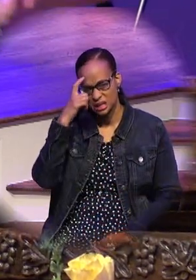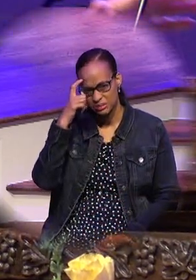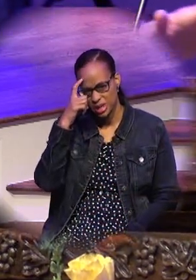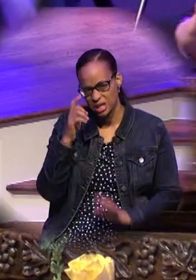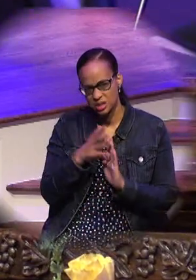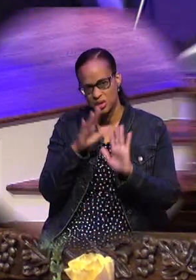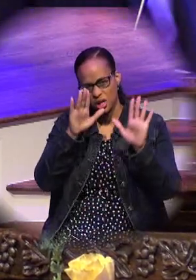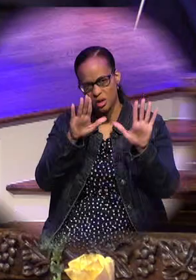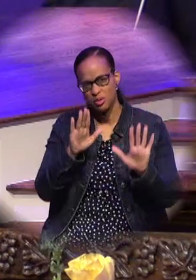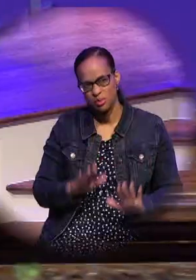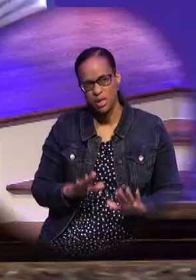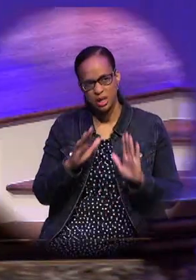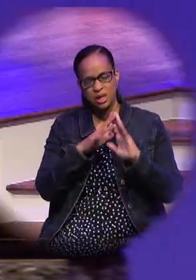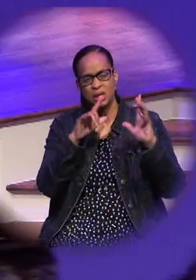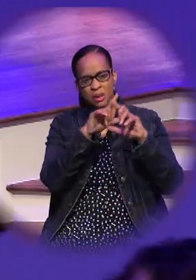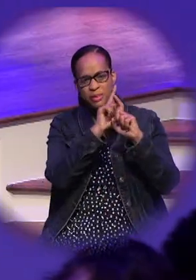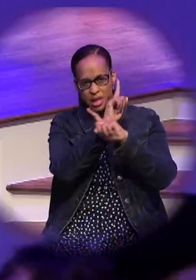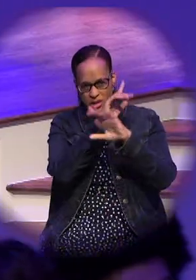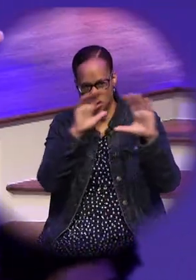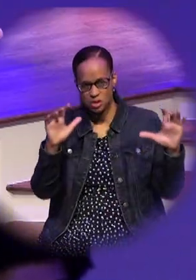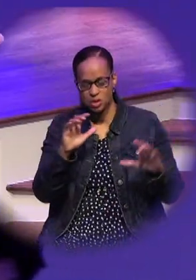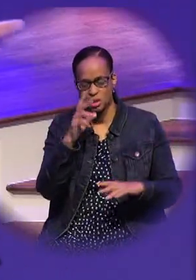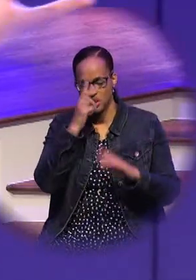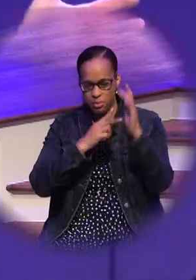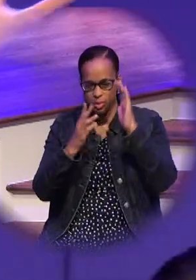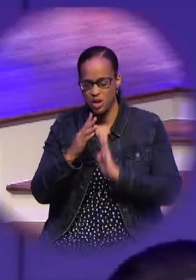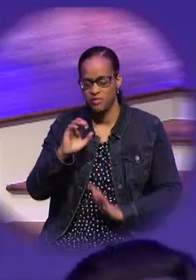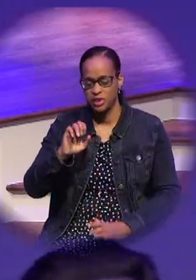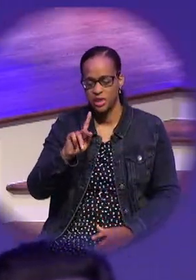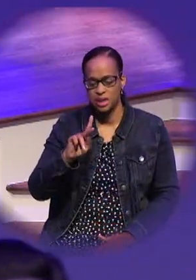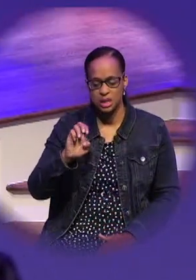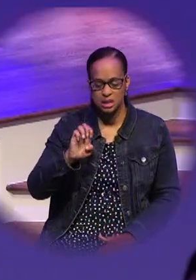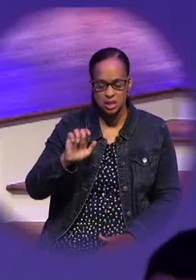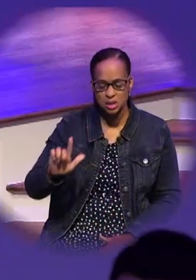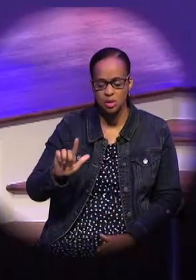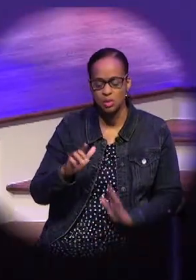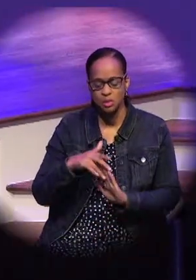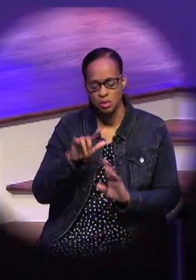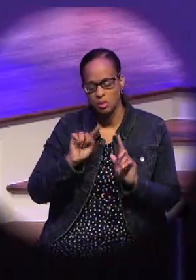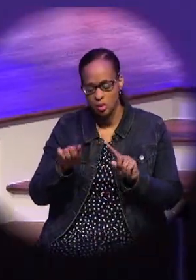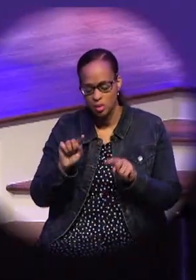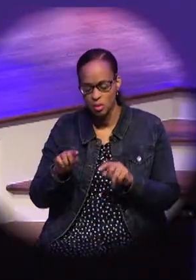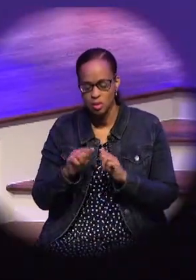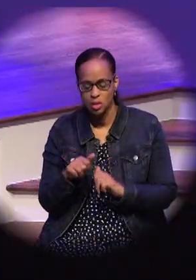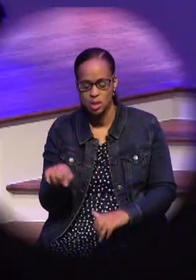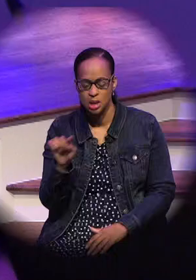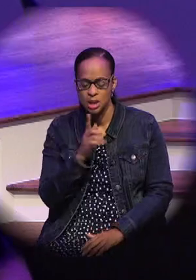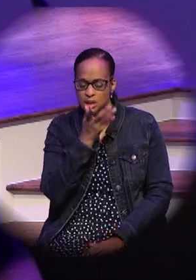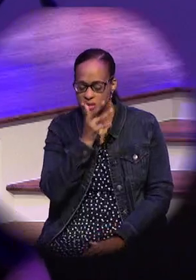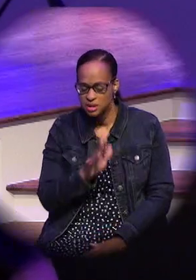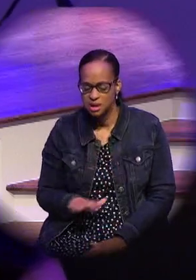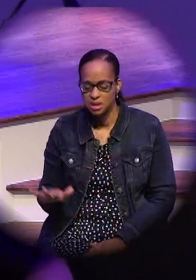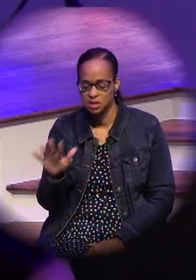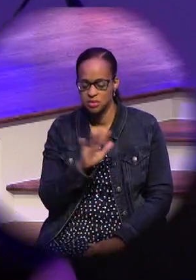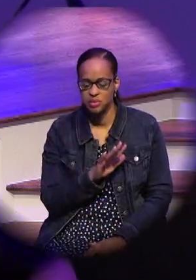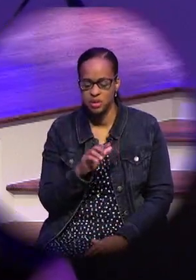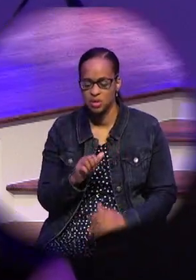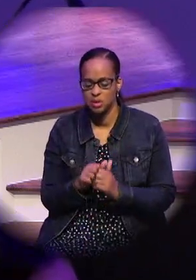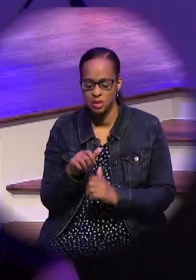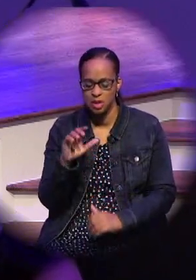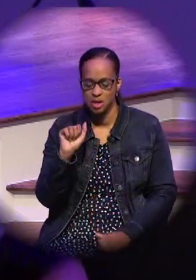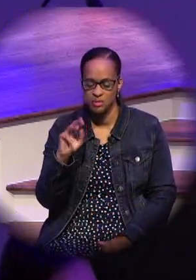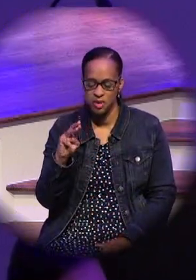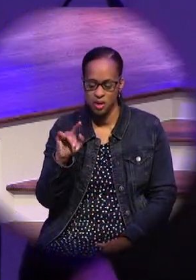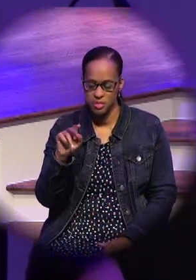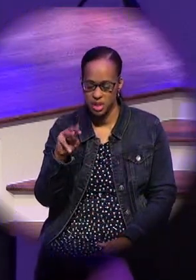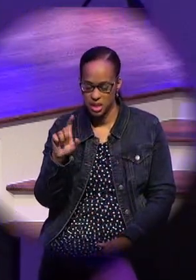great passage in the prophet Ezekiel, where God calls Ezekiel to go out into this field, really the field of Armageddon, where